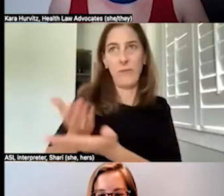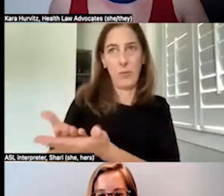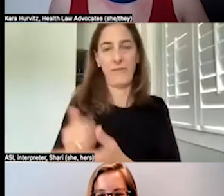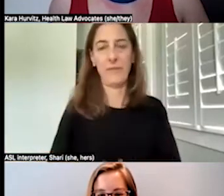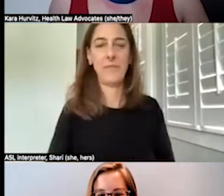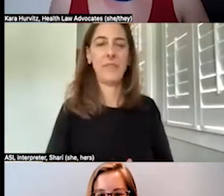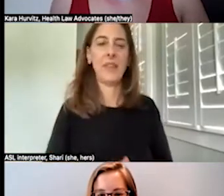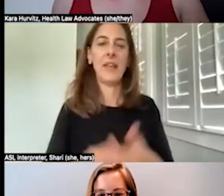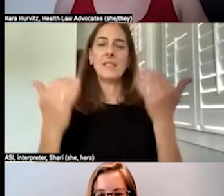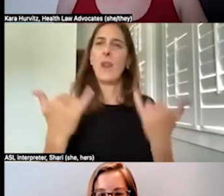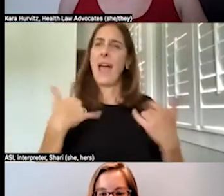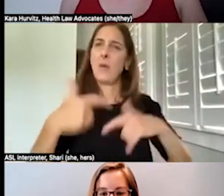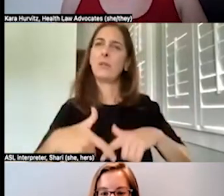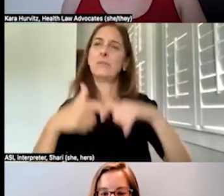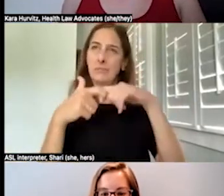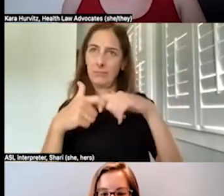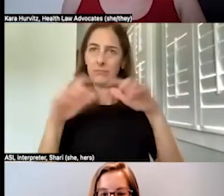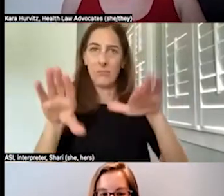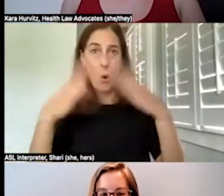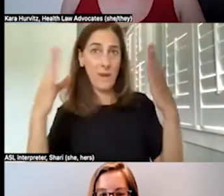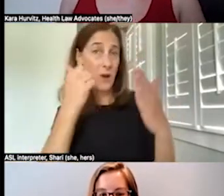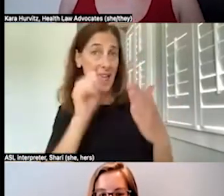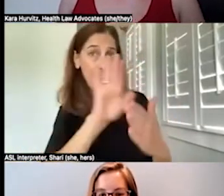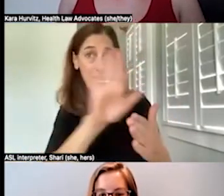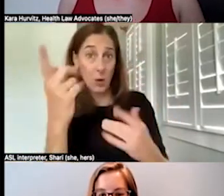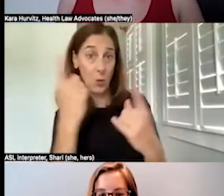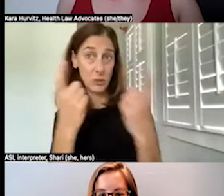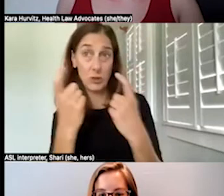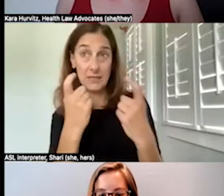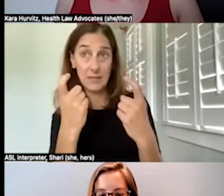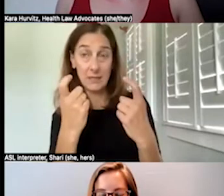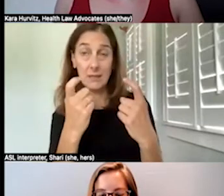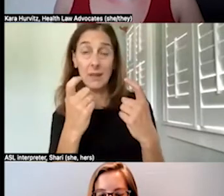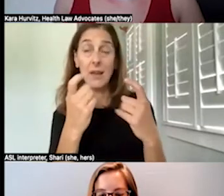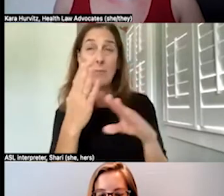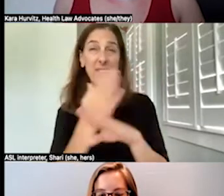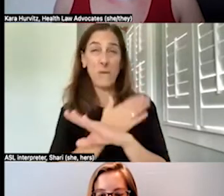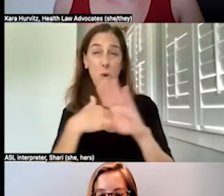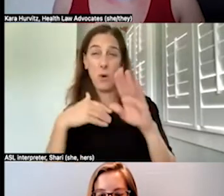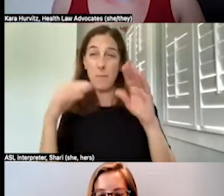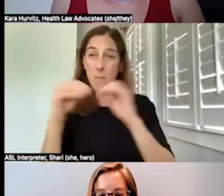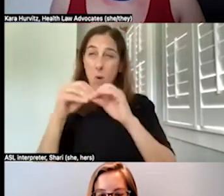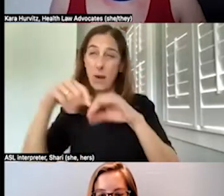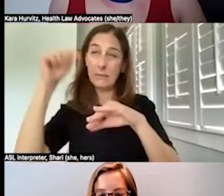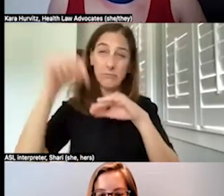up relating to all of those topics before I do a deeper dive into appeals in particular.